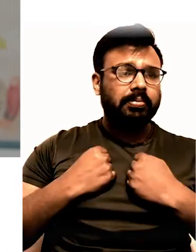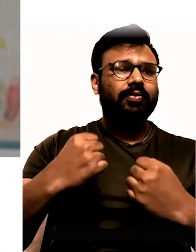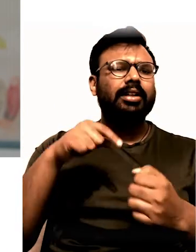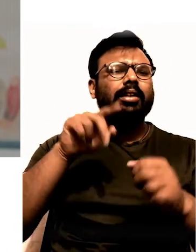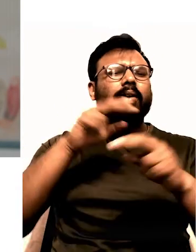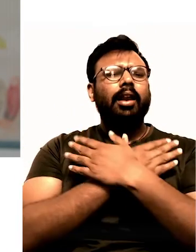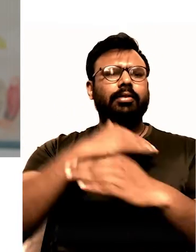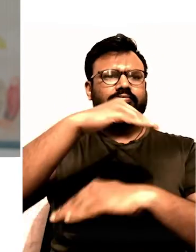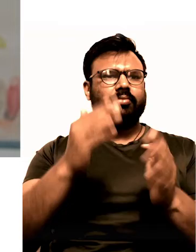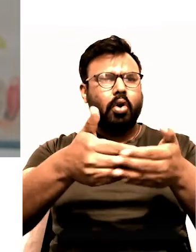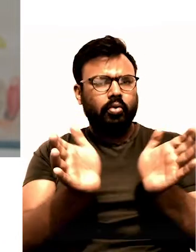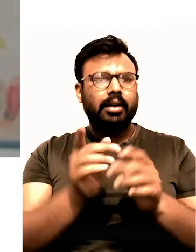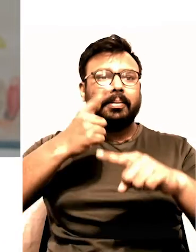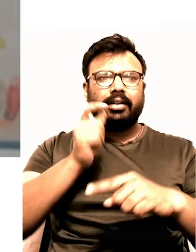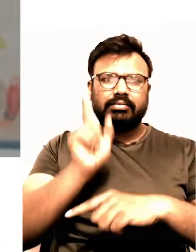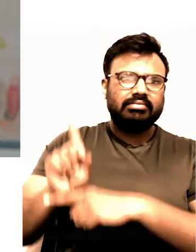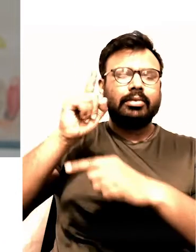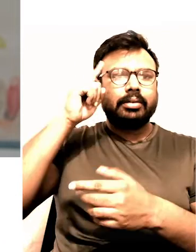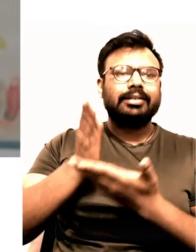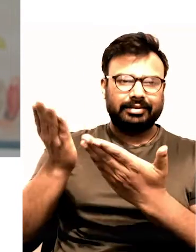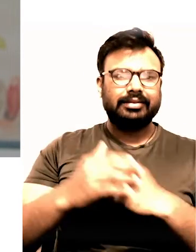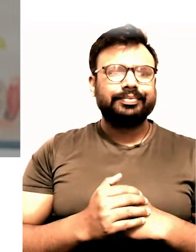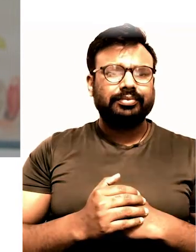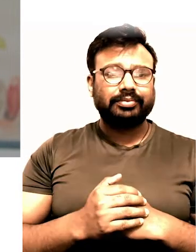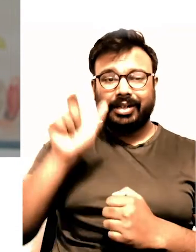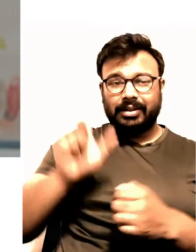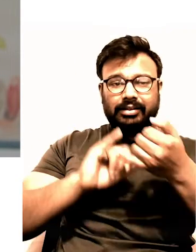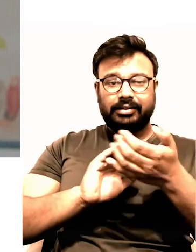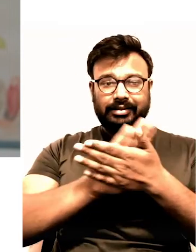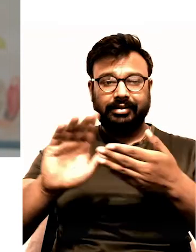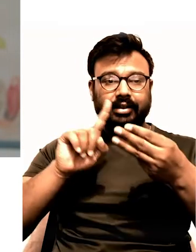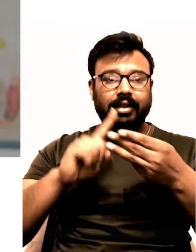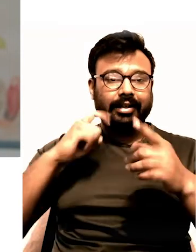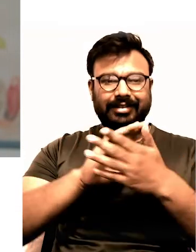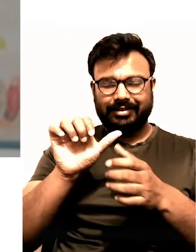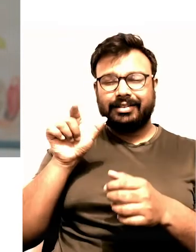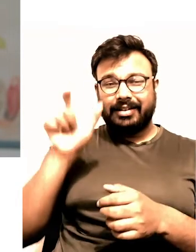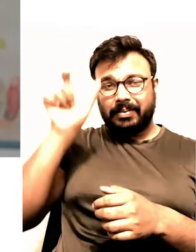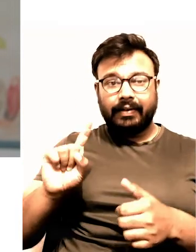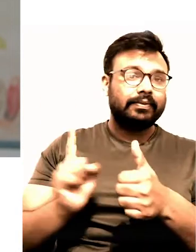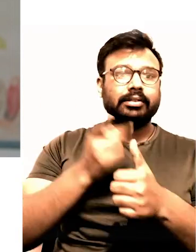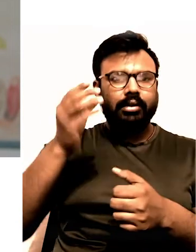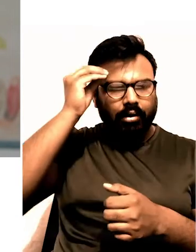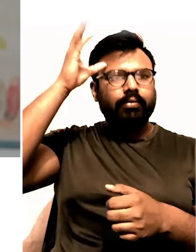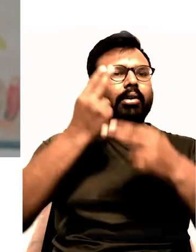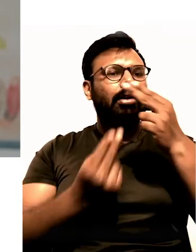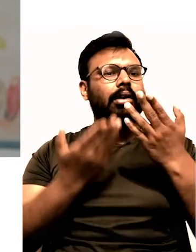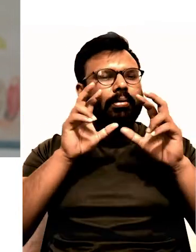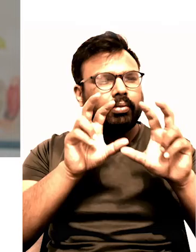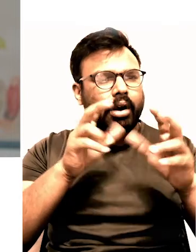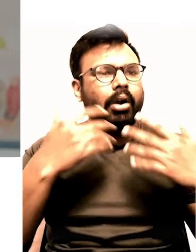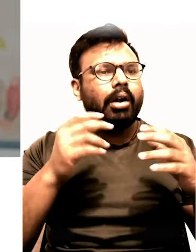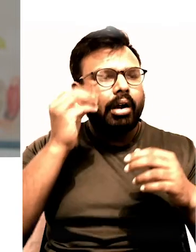censure. Sheikh first became acutely aware of the story after watching Sheila Bhatia's operatic production of